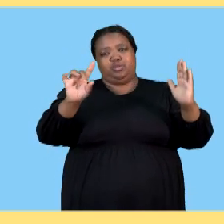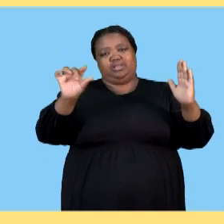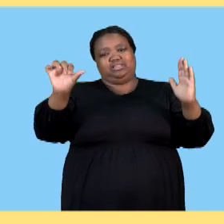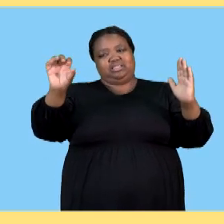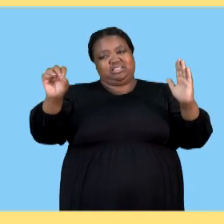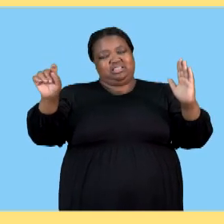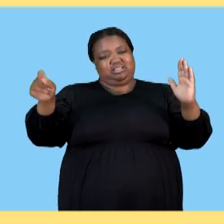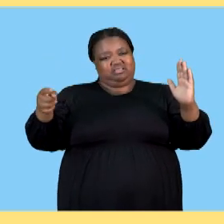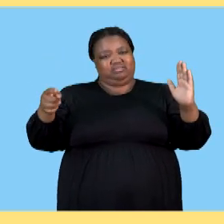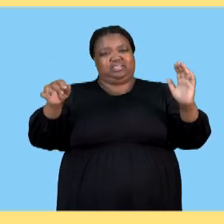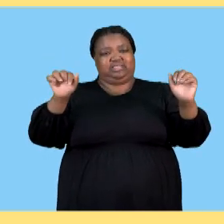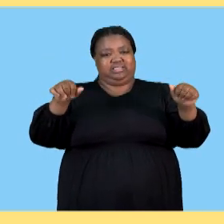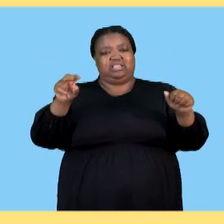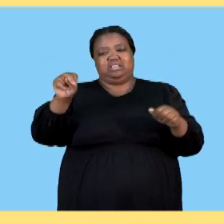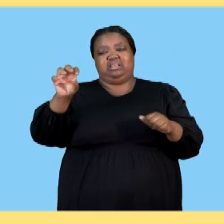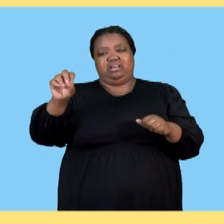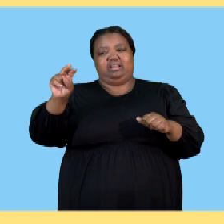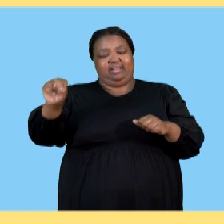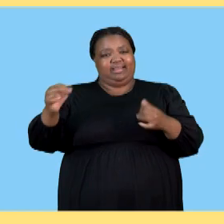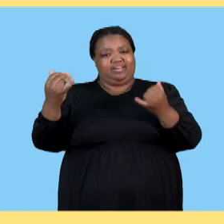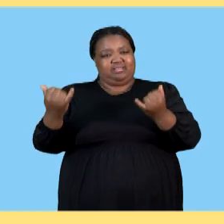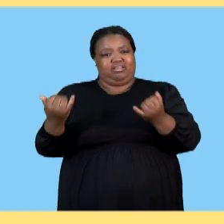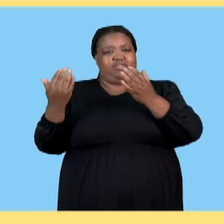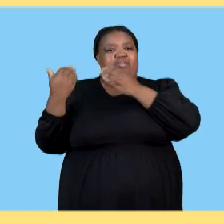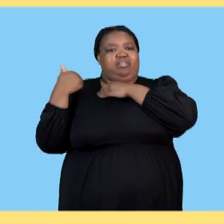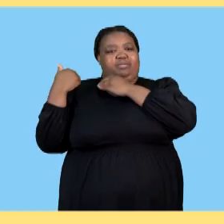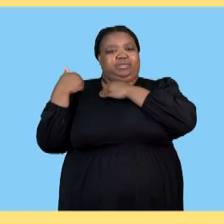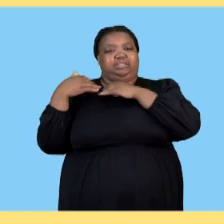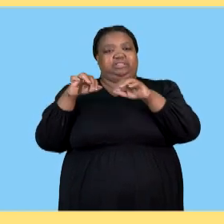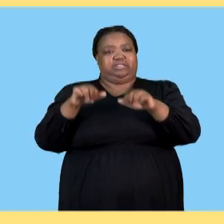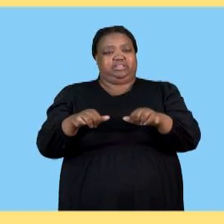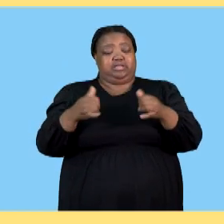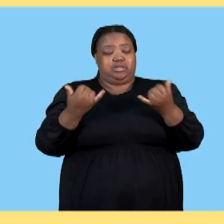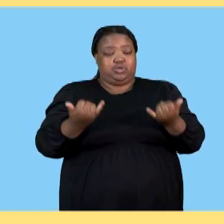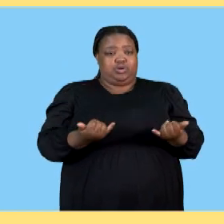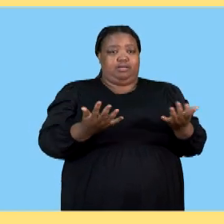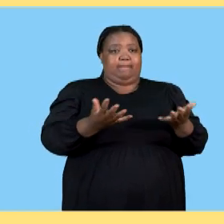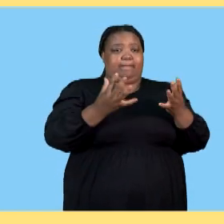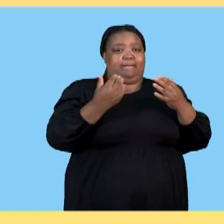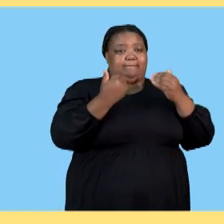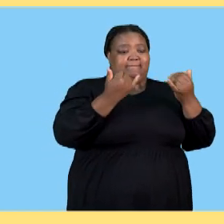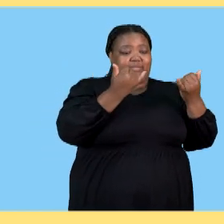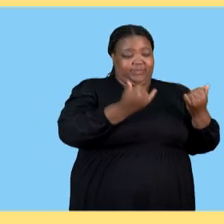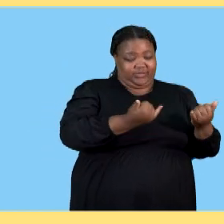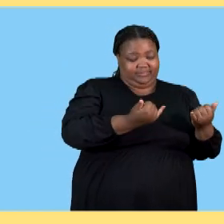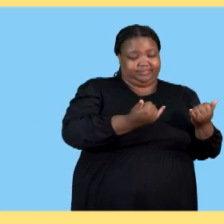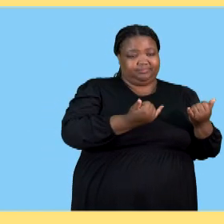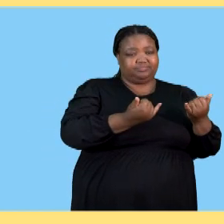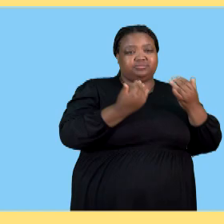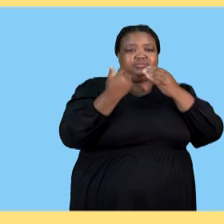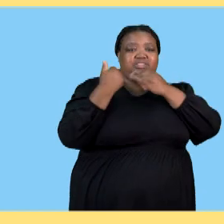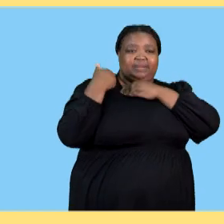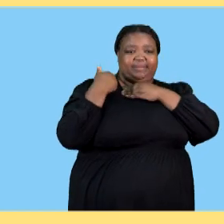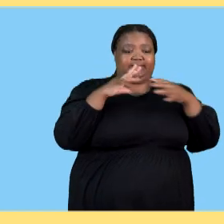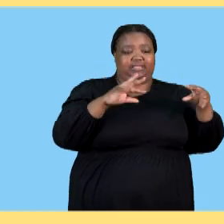160,000. Your long-term loan, that is your non-current liabilities. And then I'll add my current liabilities, which